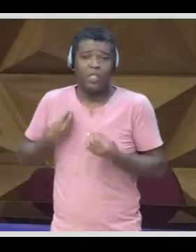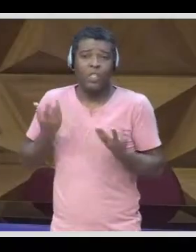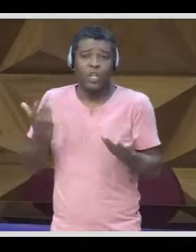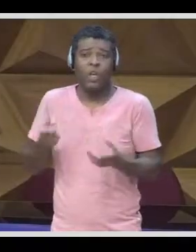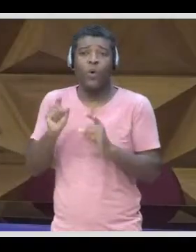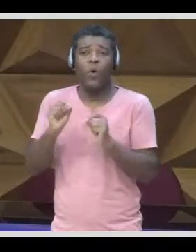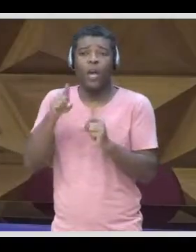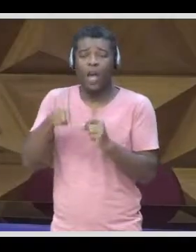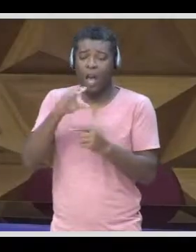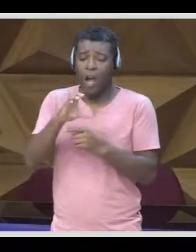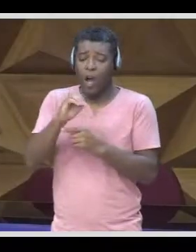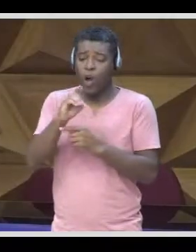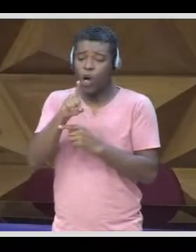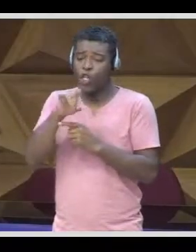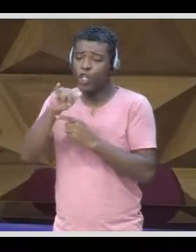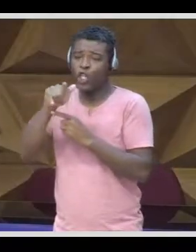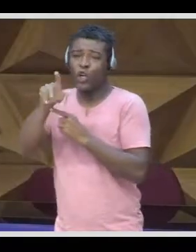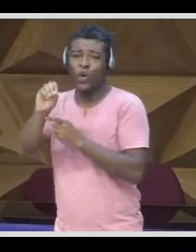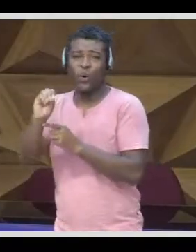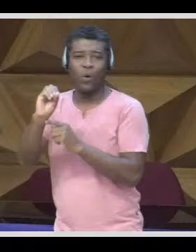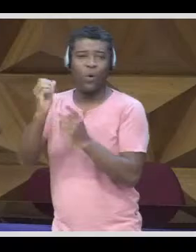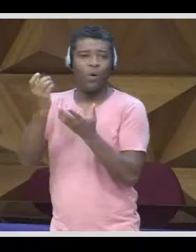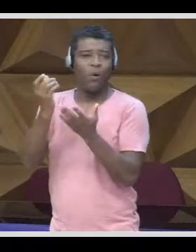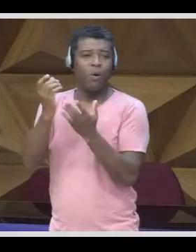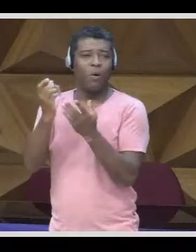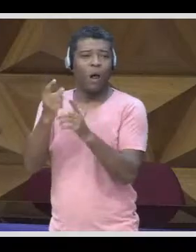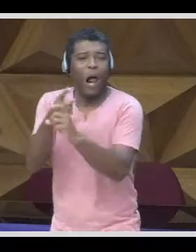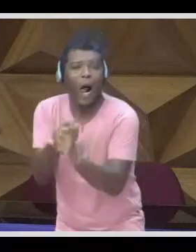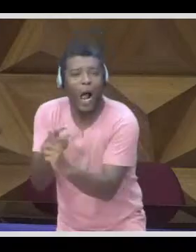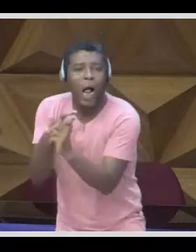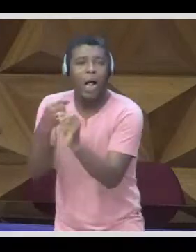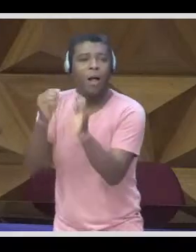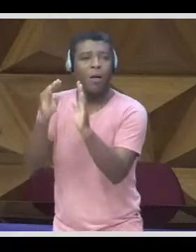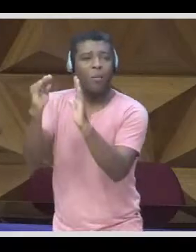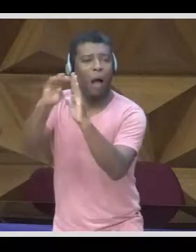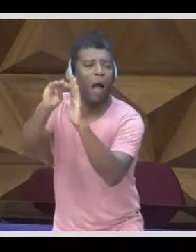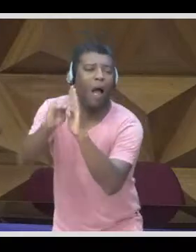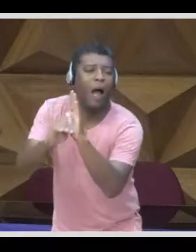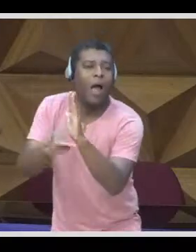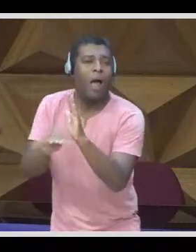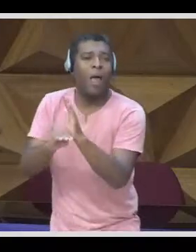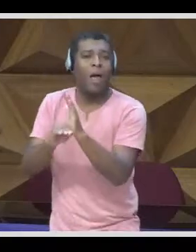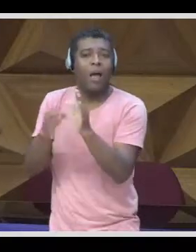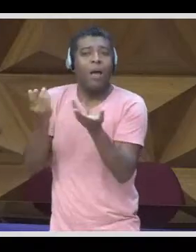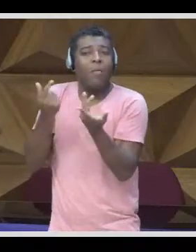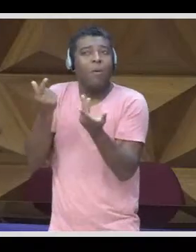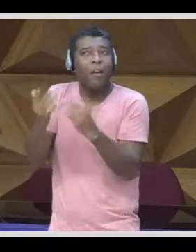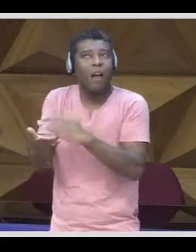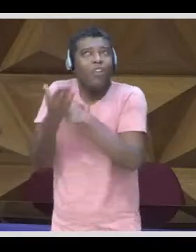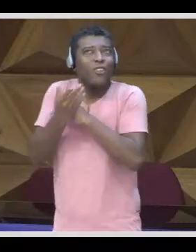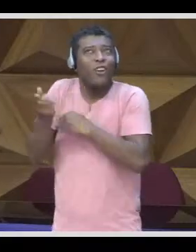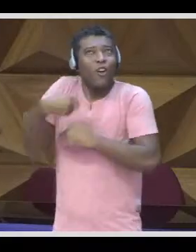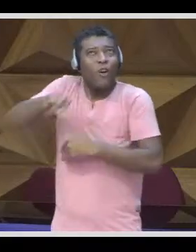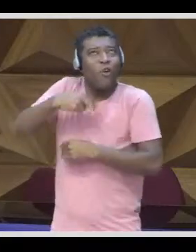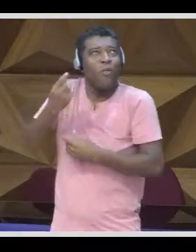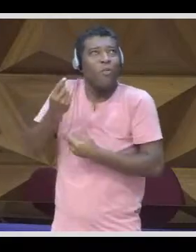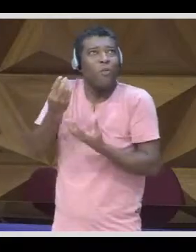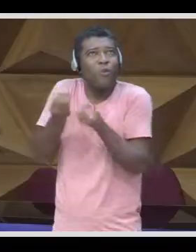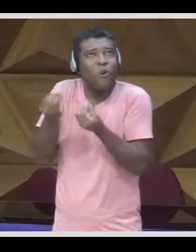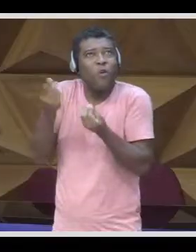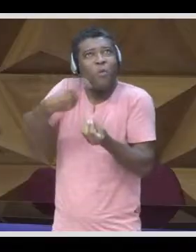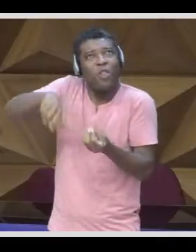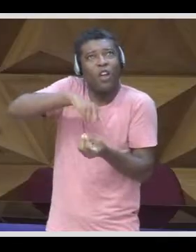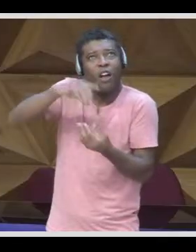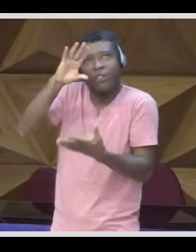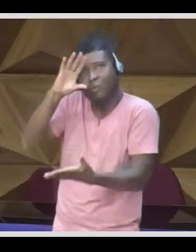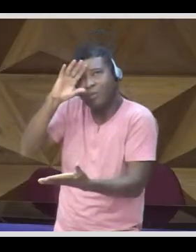has been mapped to describe how we make decisions and how we deviate from rational behavior. And there are